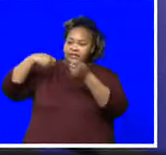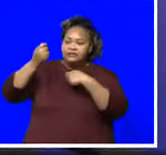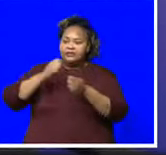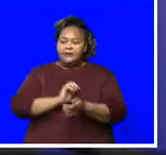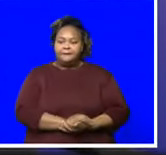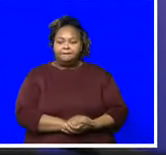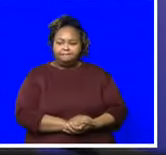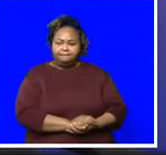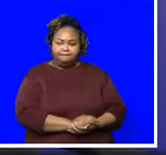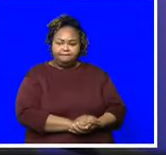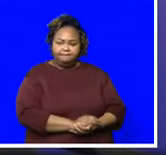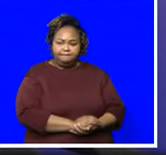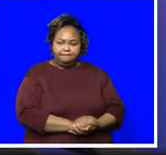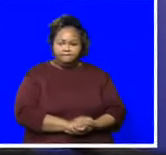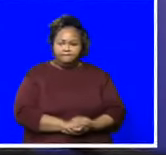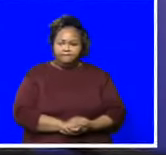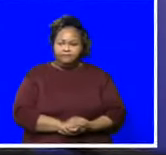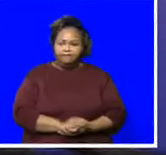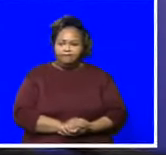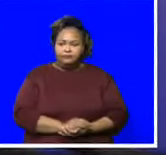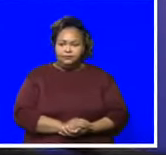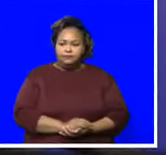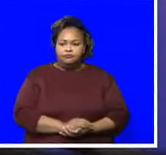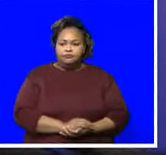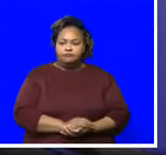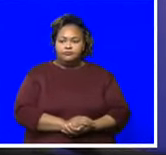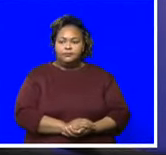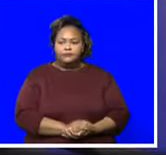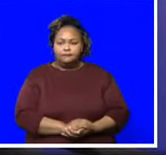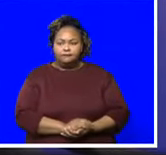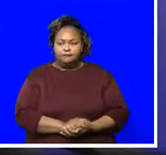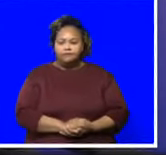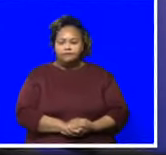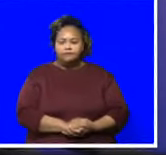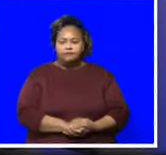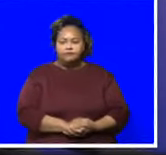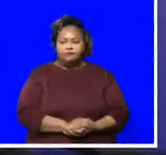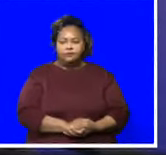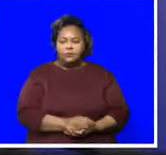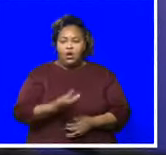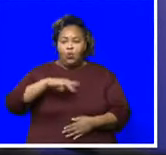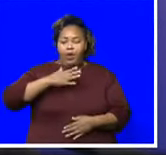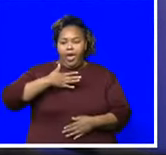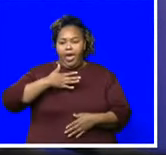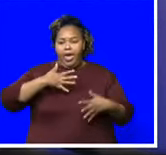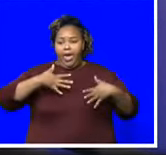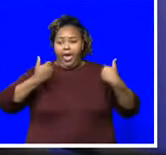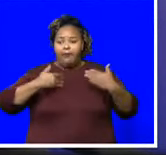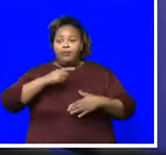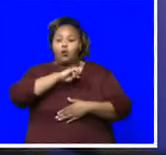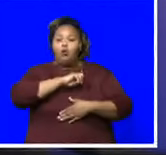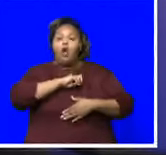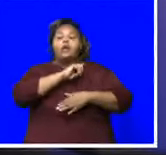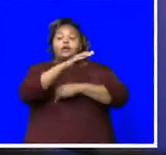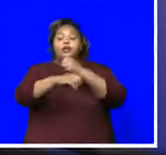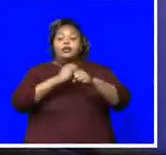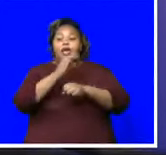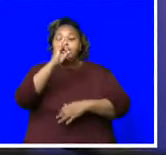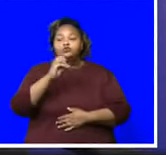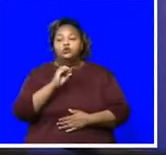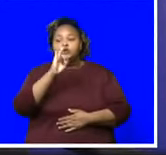years, it is also heartwarming to realize that between the years 2020